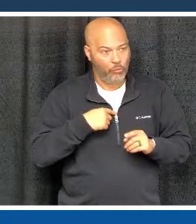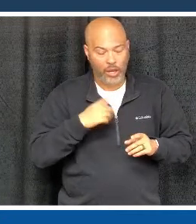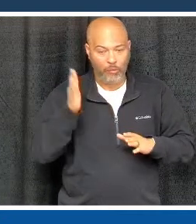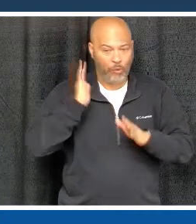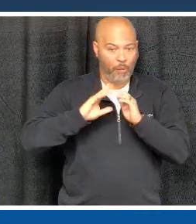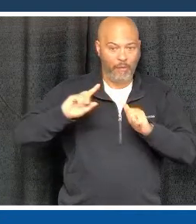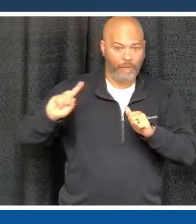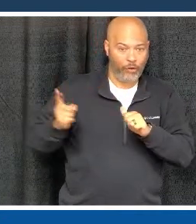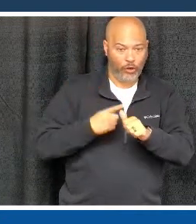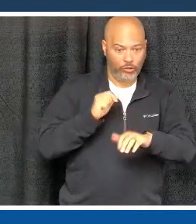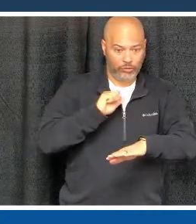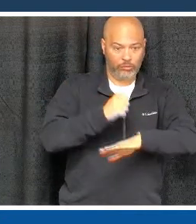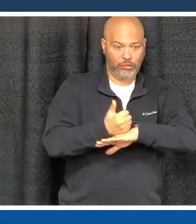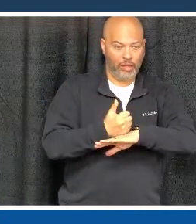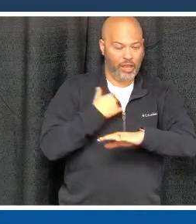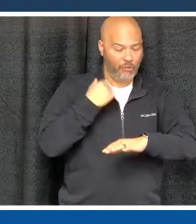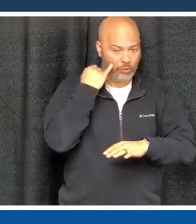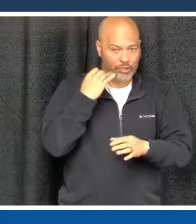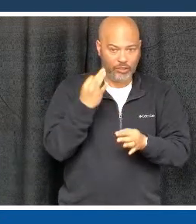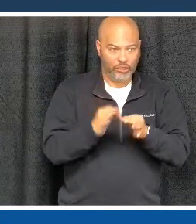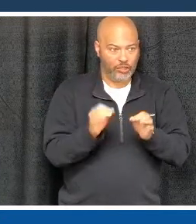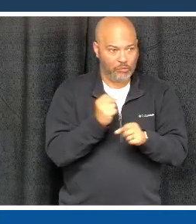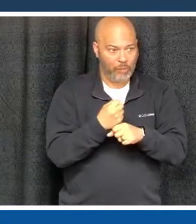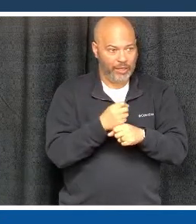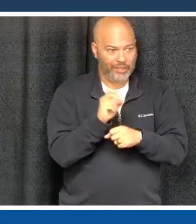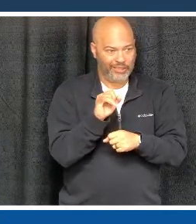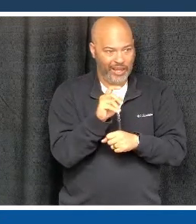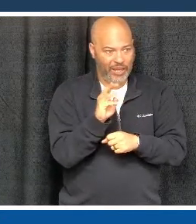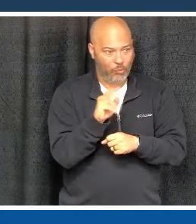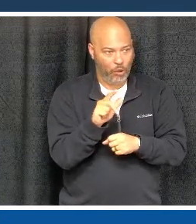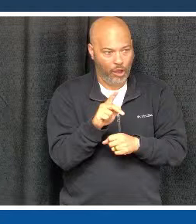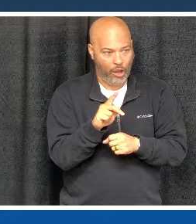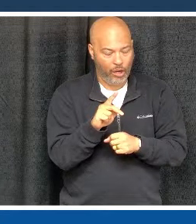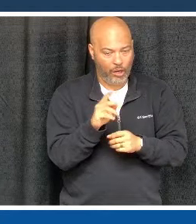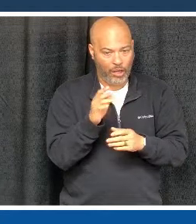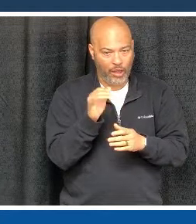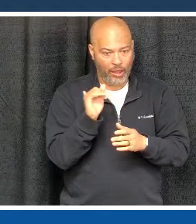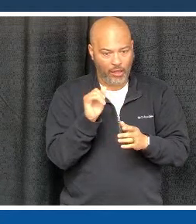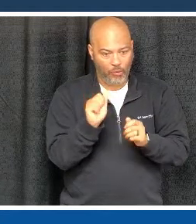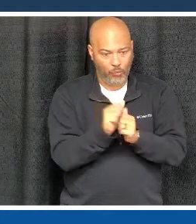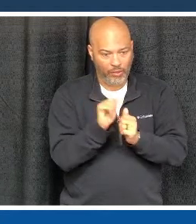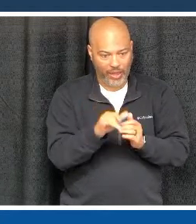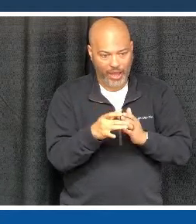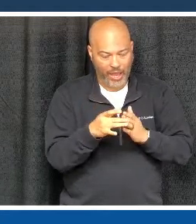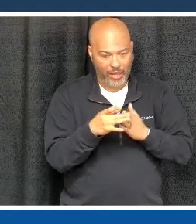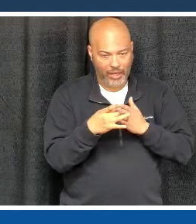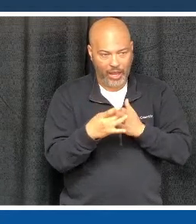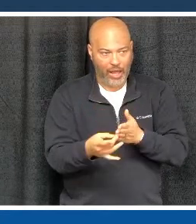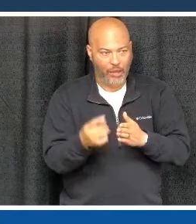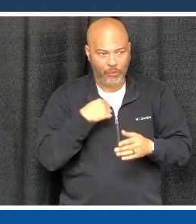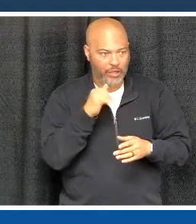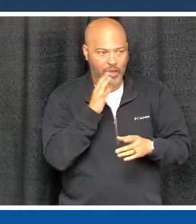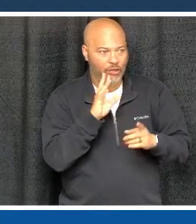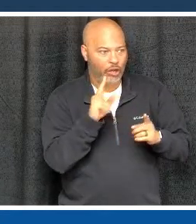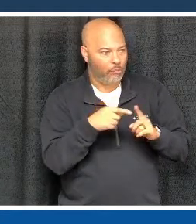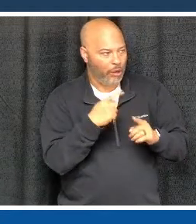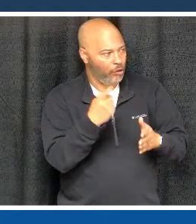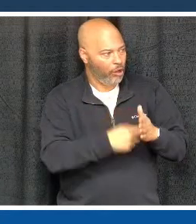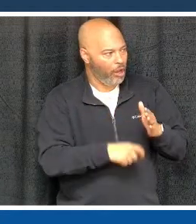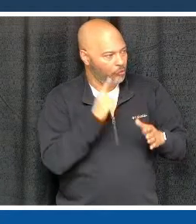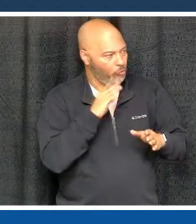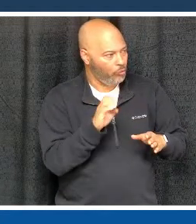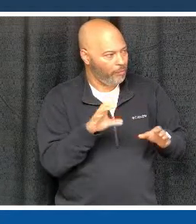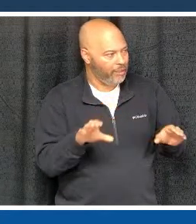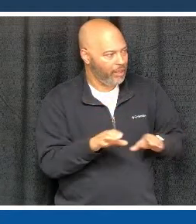originally put it in, if we had just made the sidewalks as per this guideline, we would not be talking about cost. It would have been